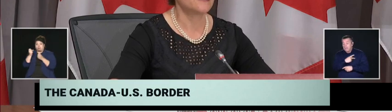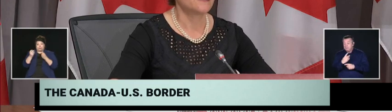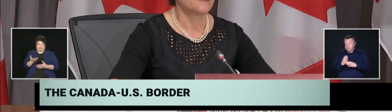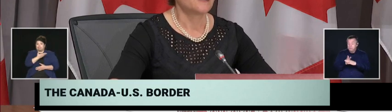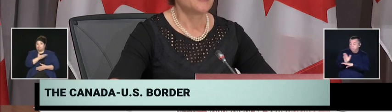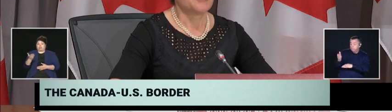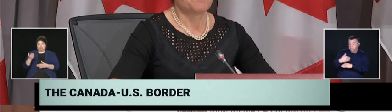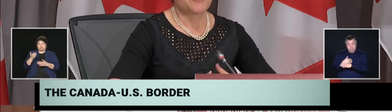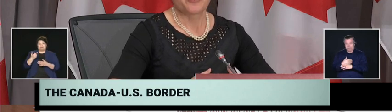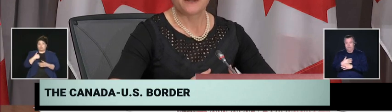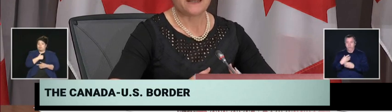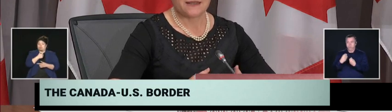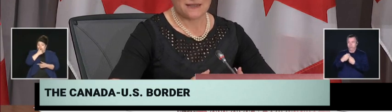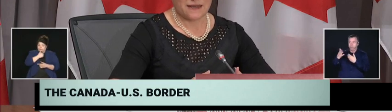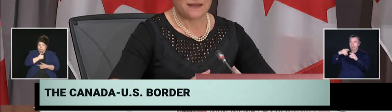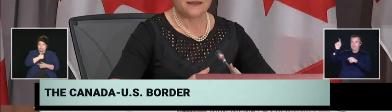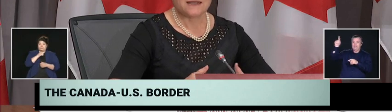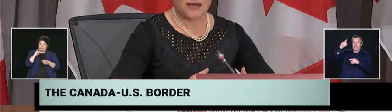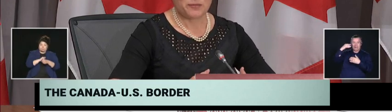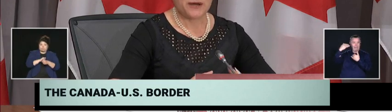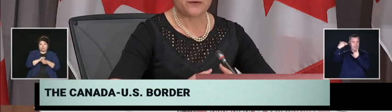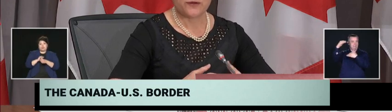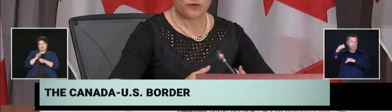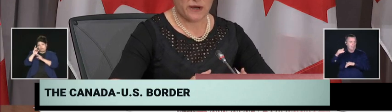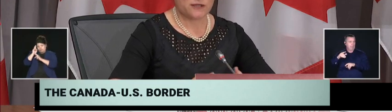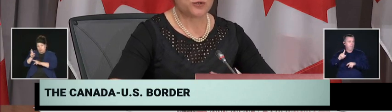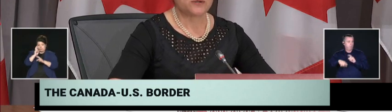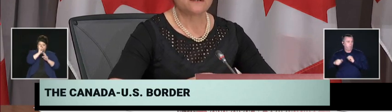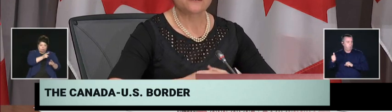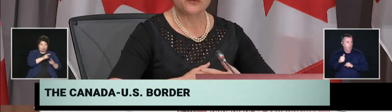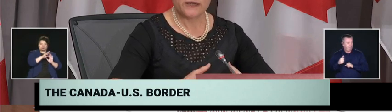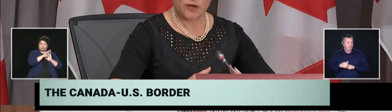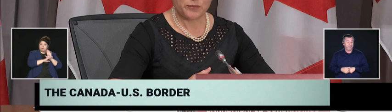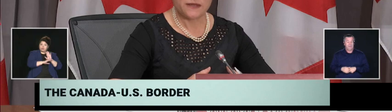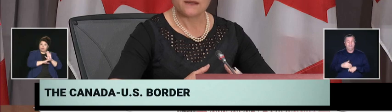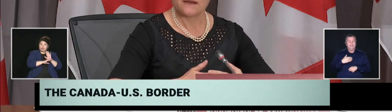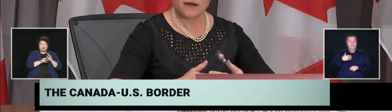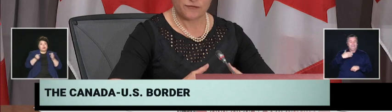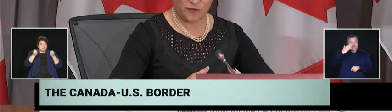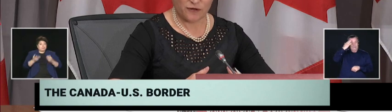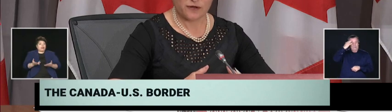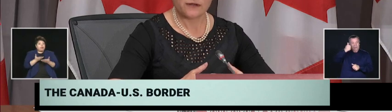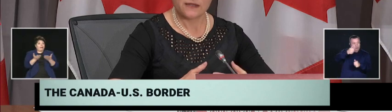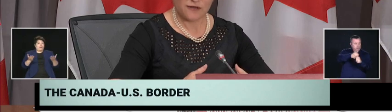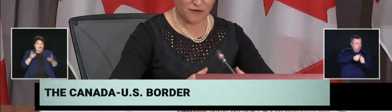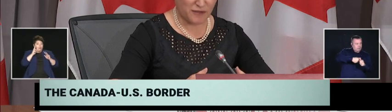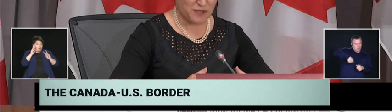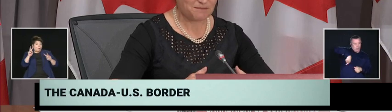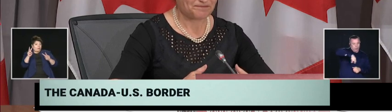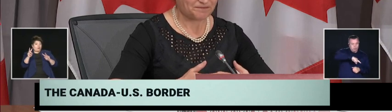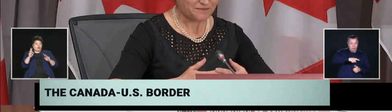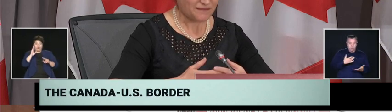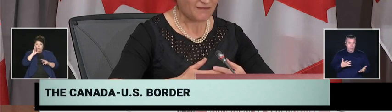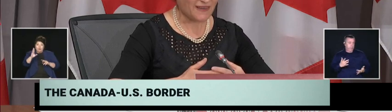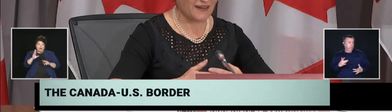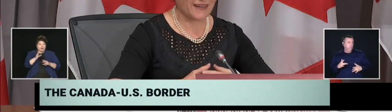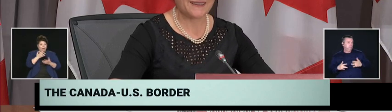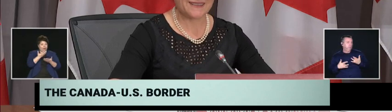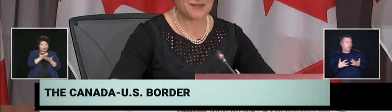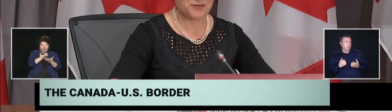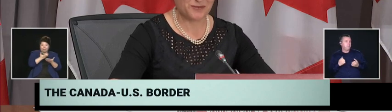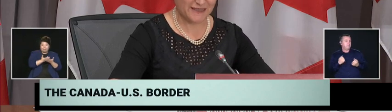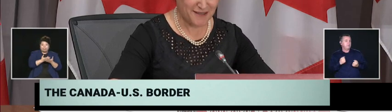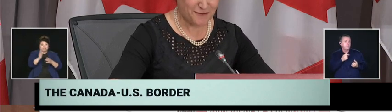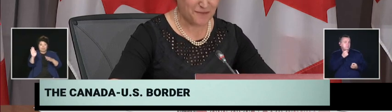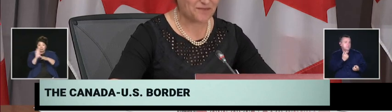are really excited about the gradual reopening of our economy. I